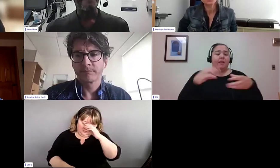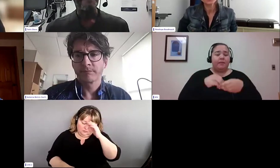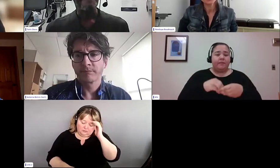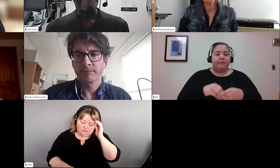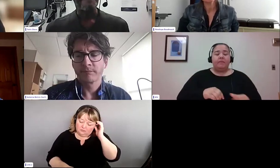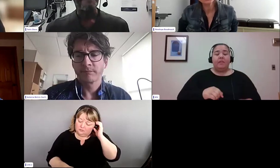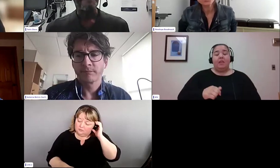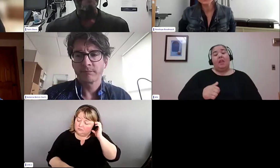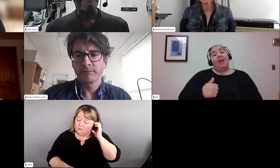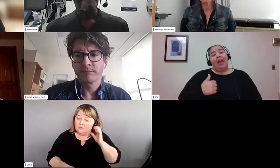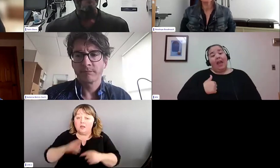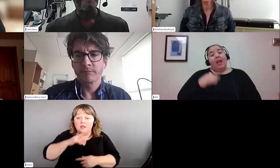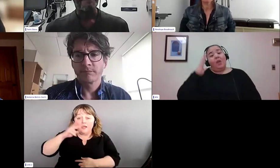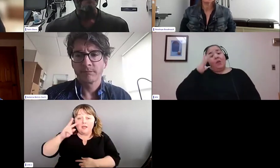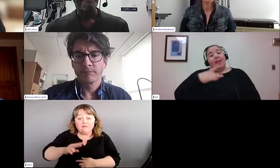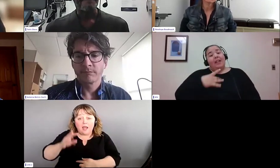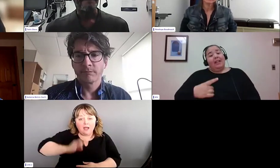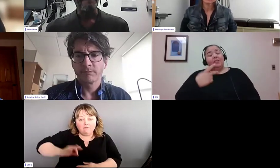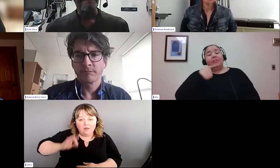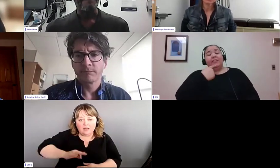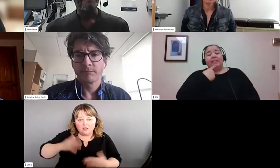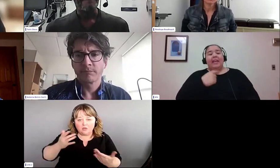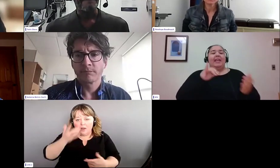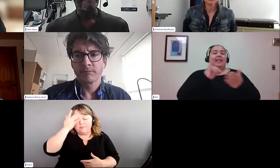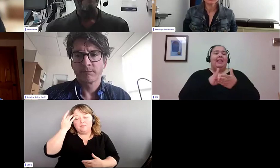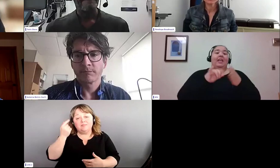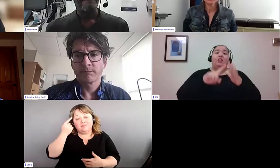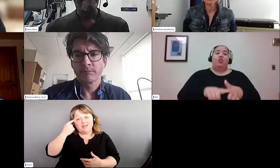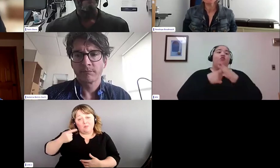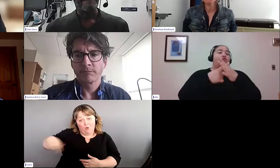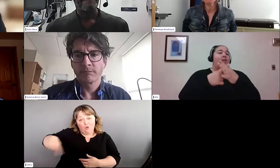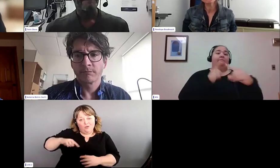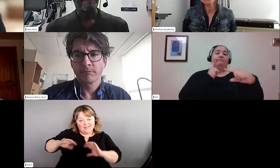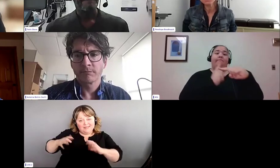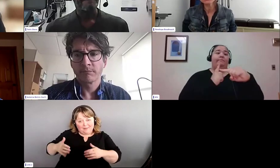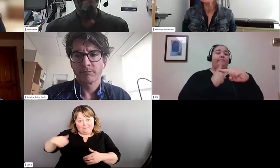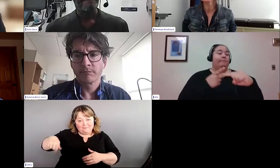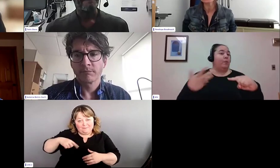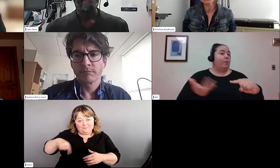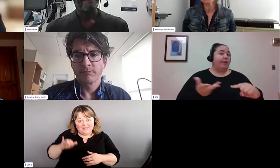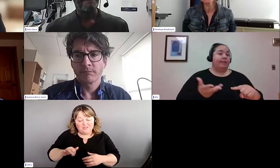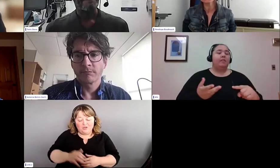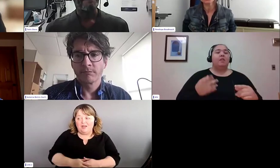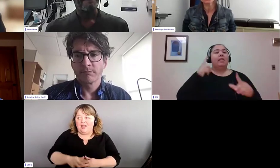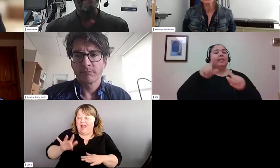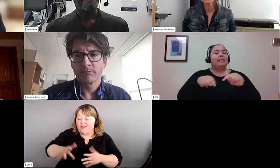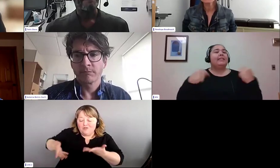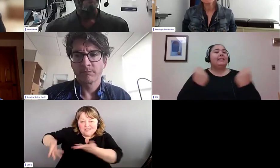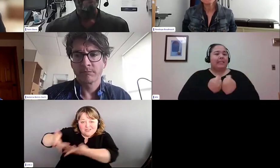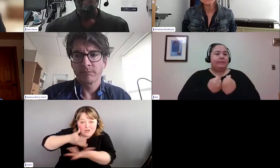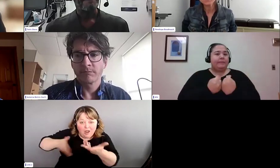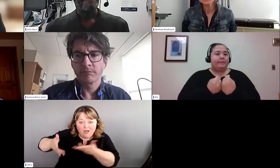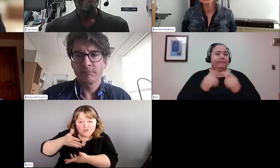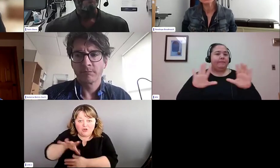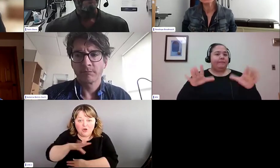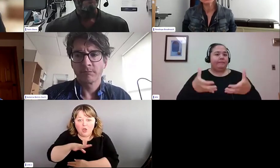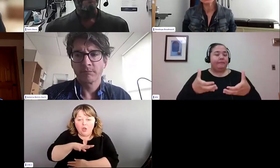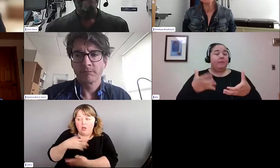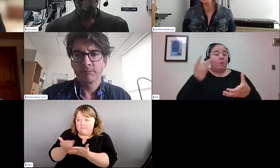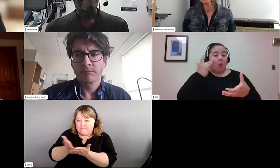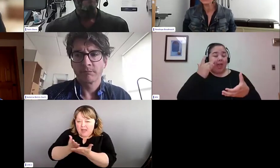I'd like to say that the great bonus is, first of all, for the team, because these moments